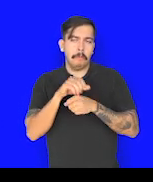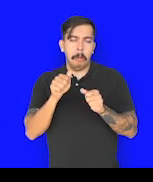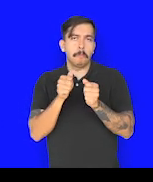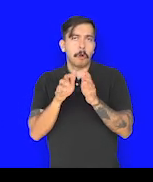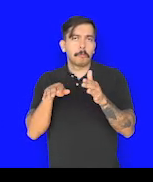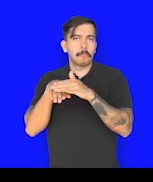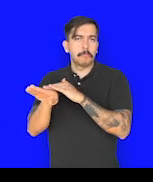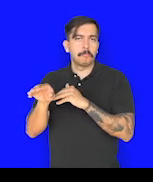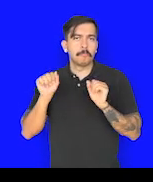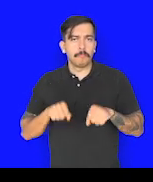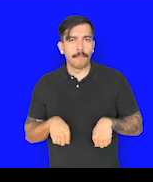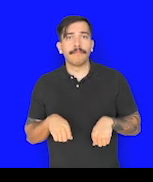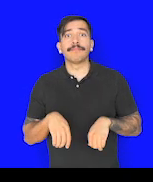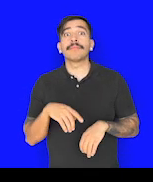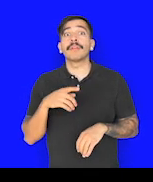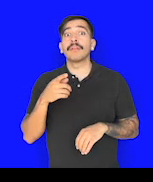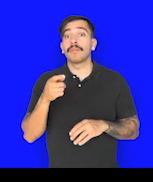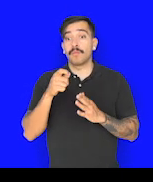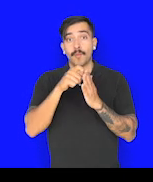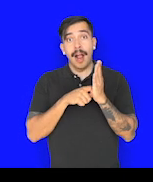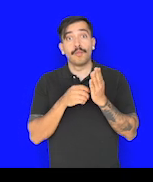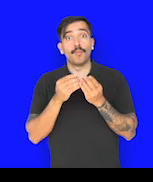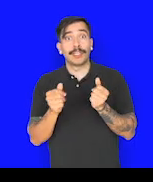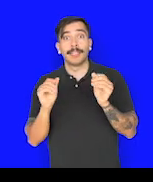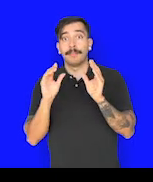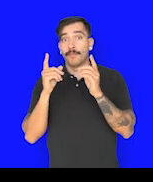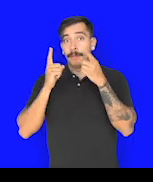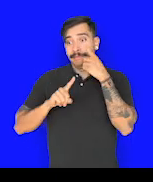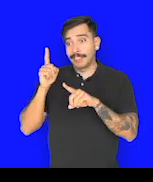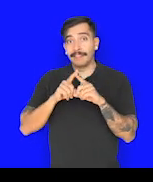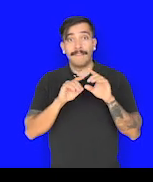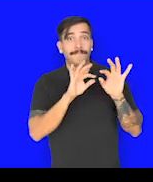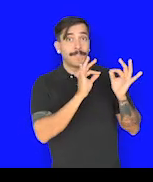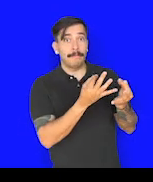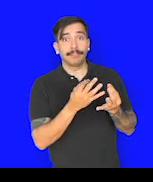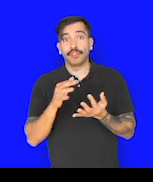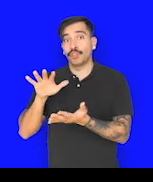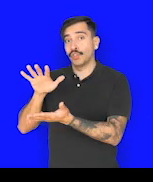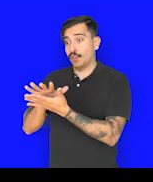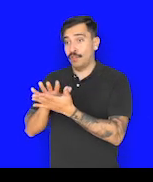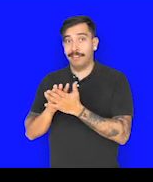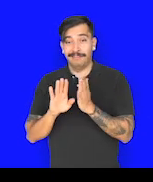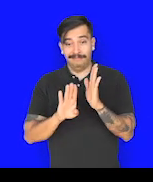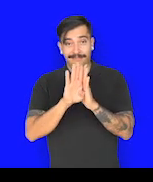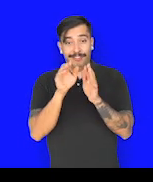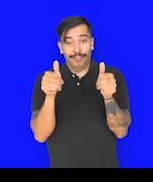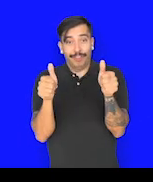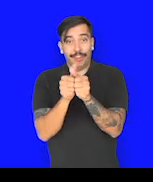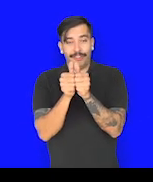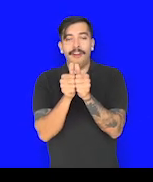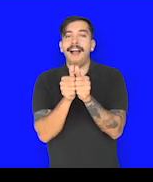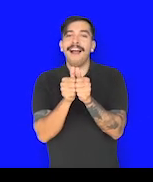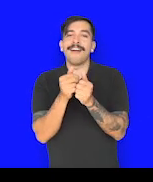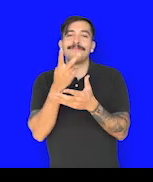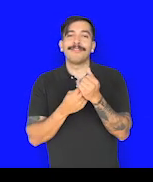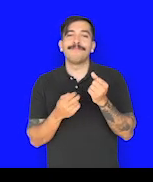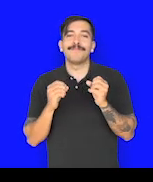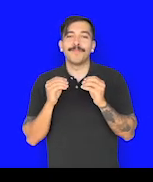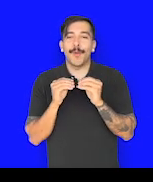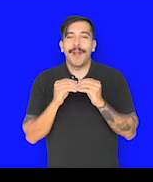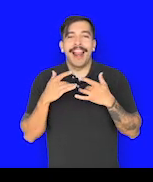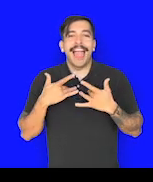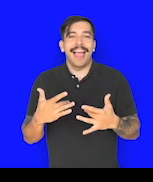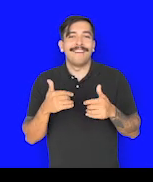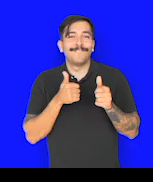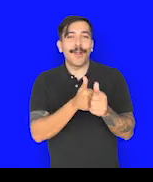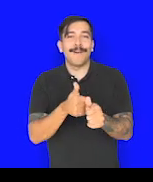meeting. Written resolution agreements that families and schools develop together are more likely to